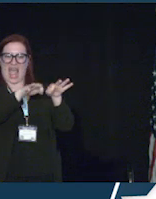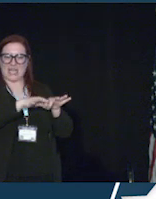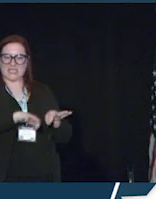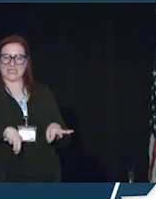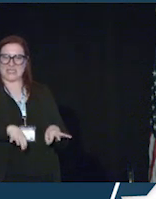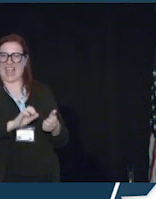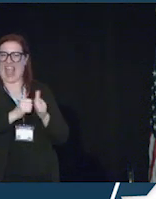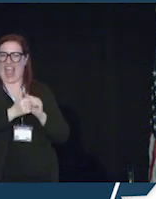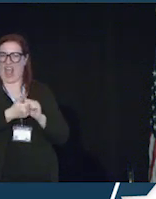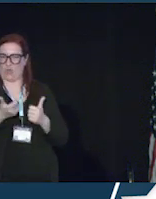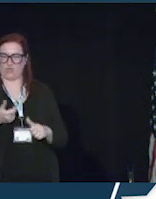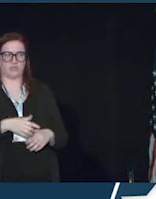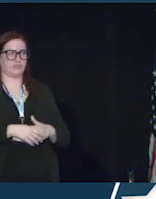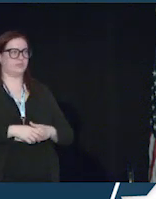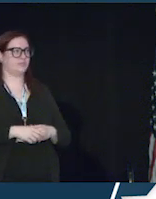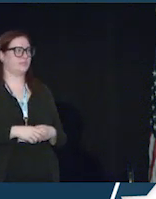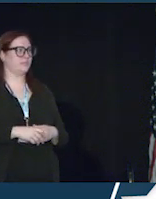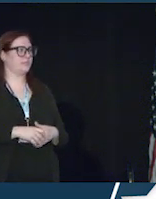to give?